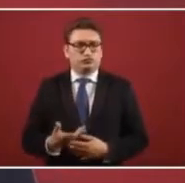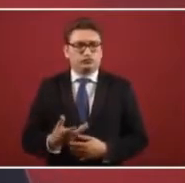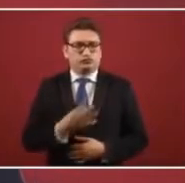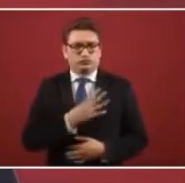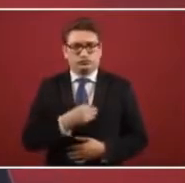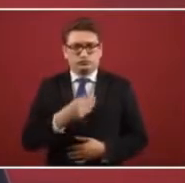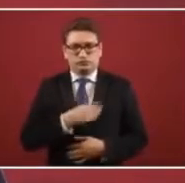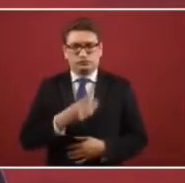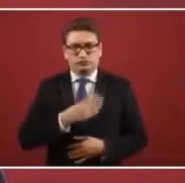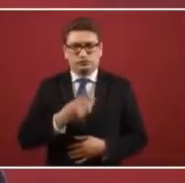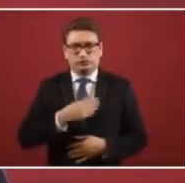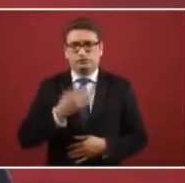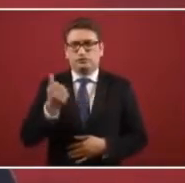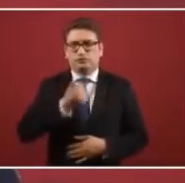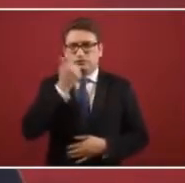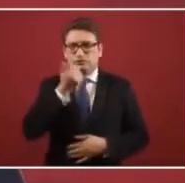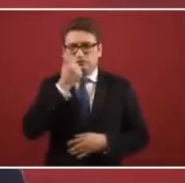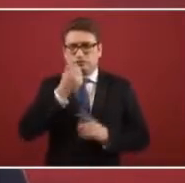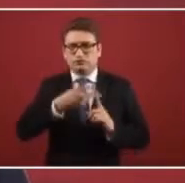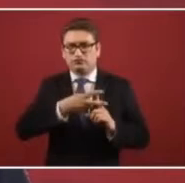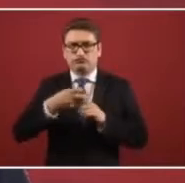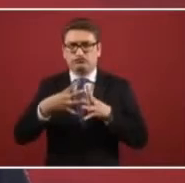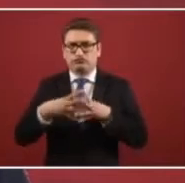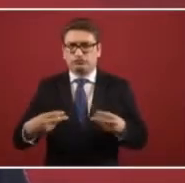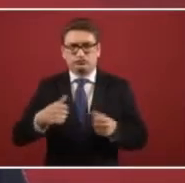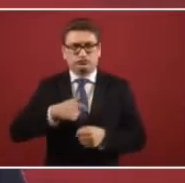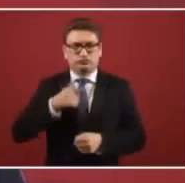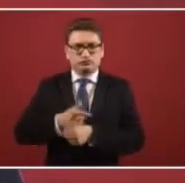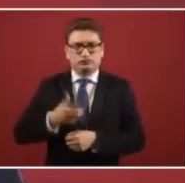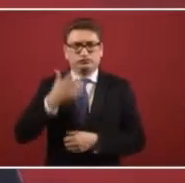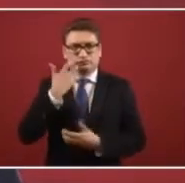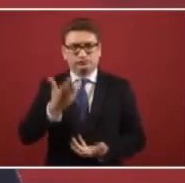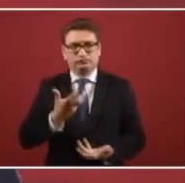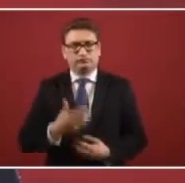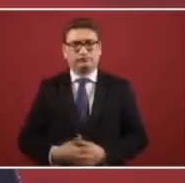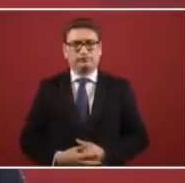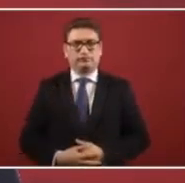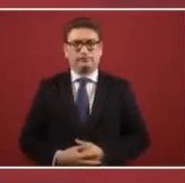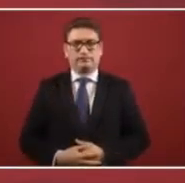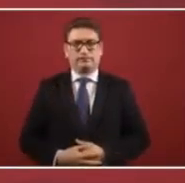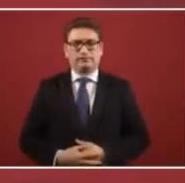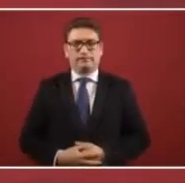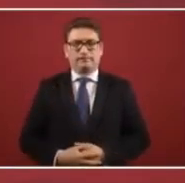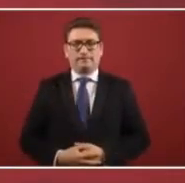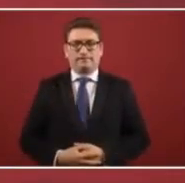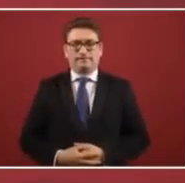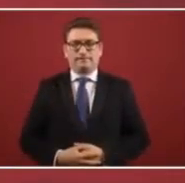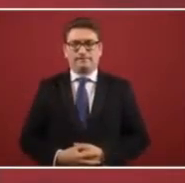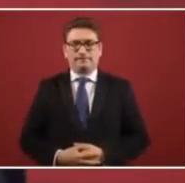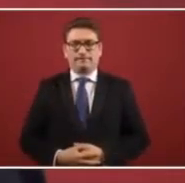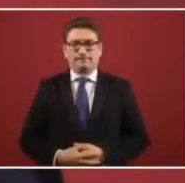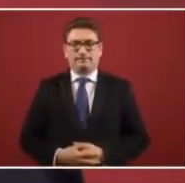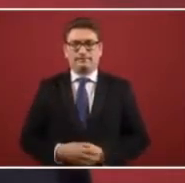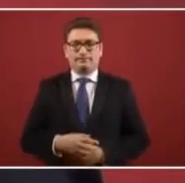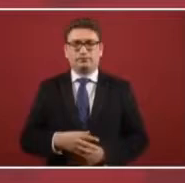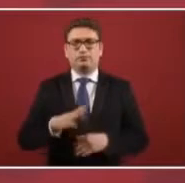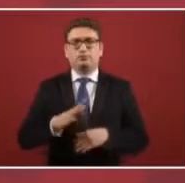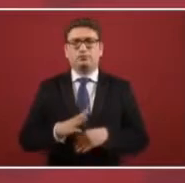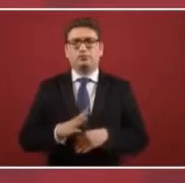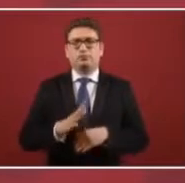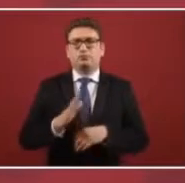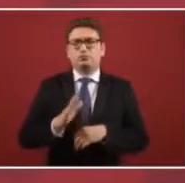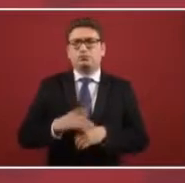los estudiantes desaparecidos, the missing youth or students, porque because ni